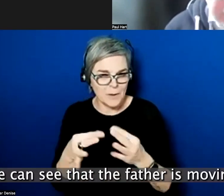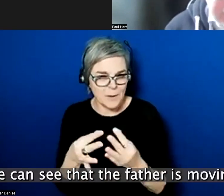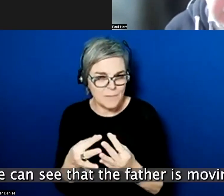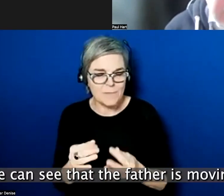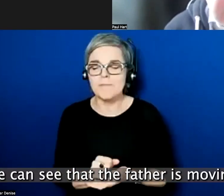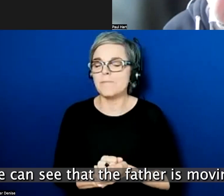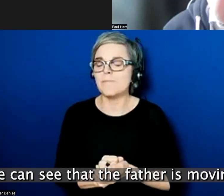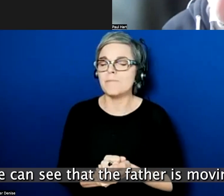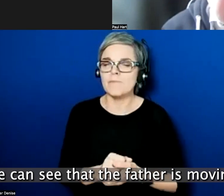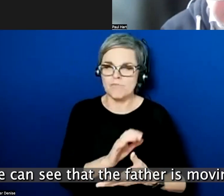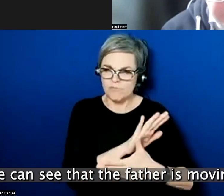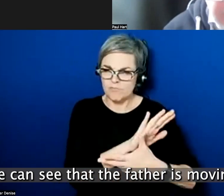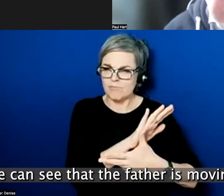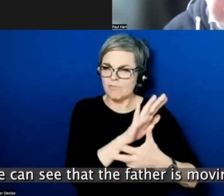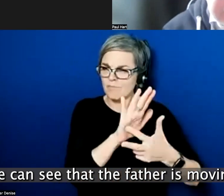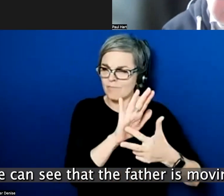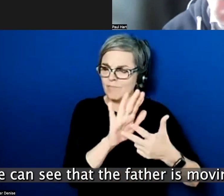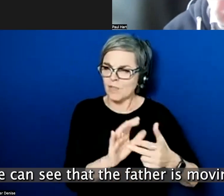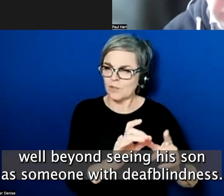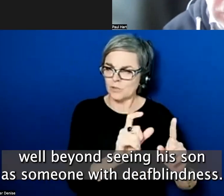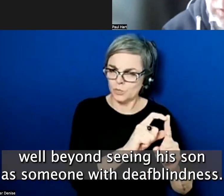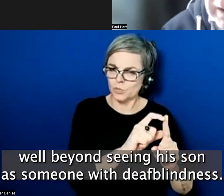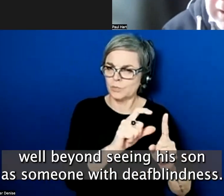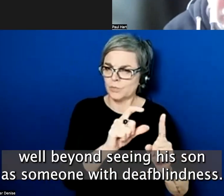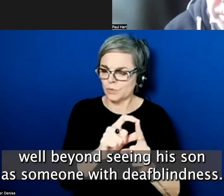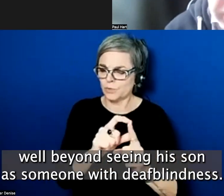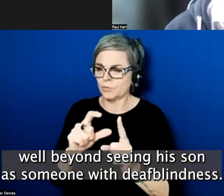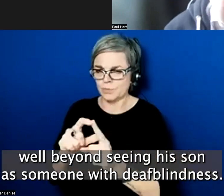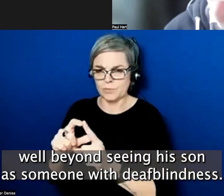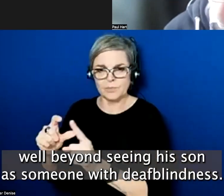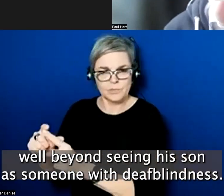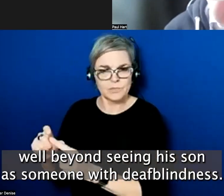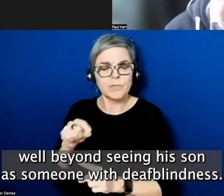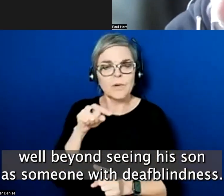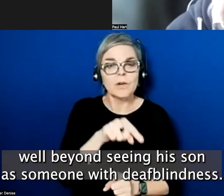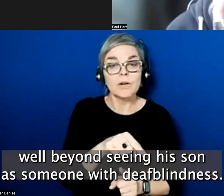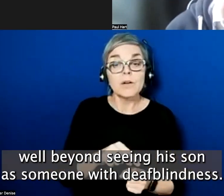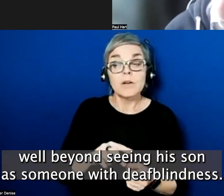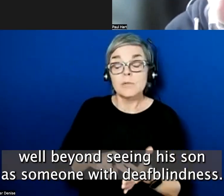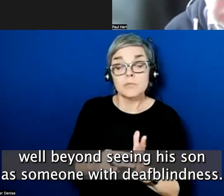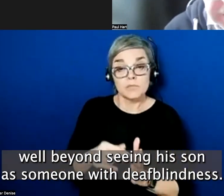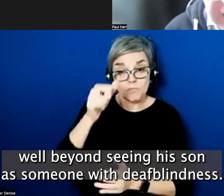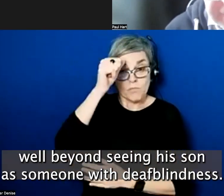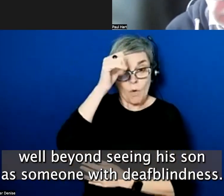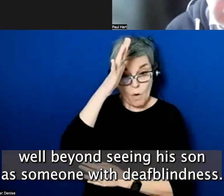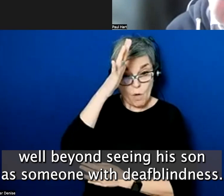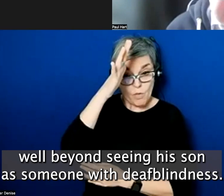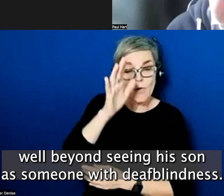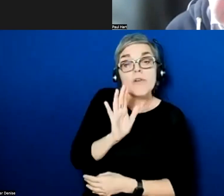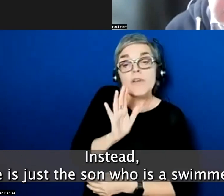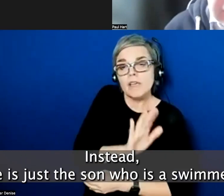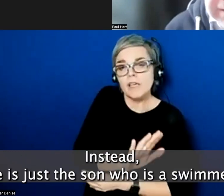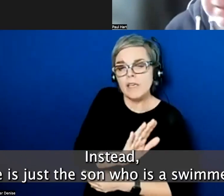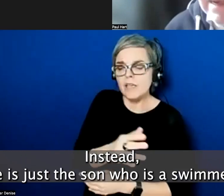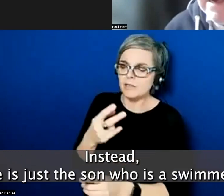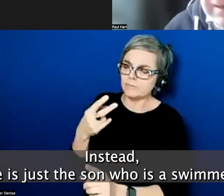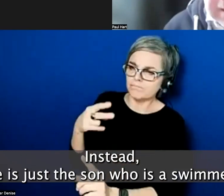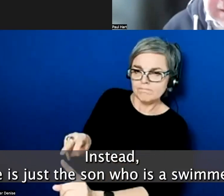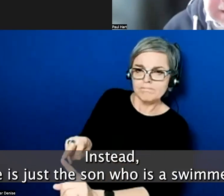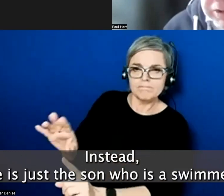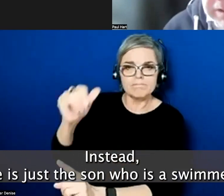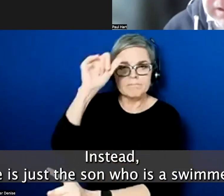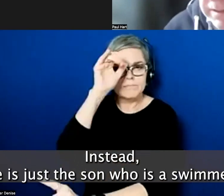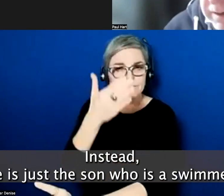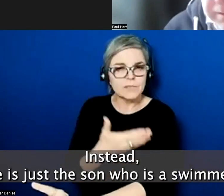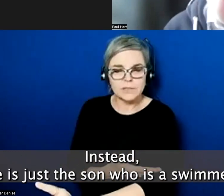can see that the father is moving well beyond seeing his son as someone with deafblindness. Instead, he